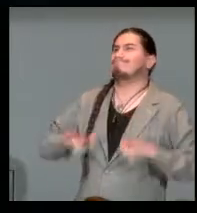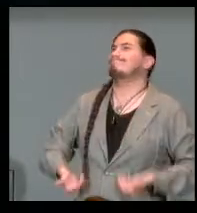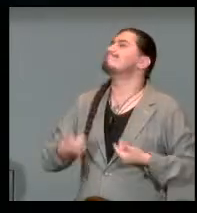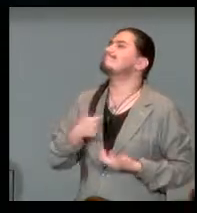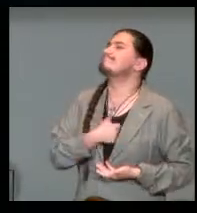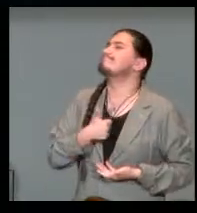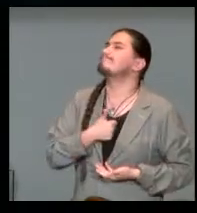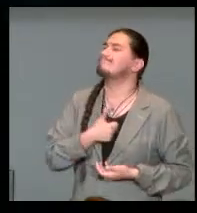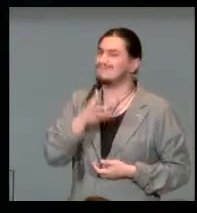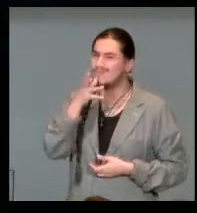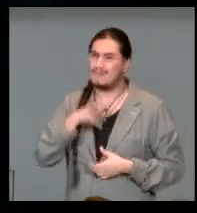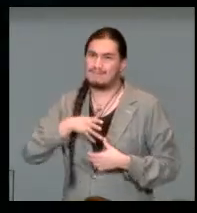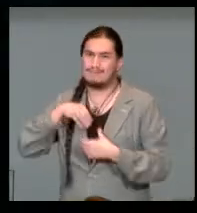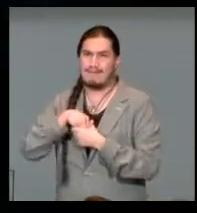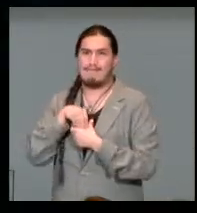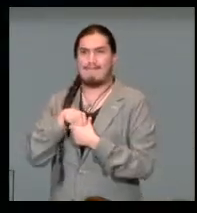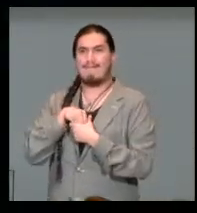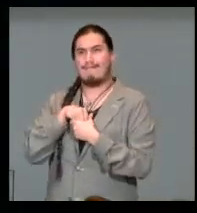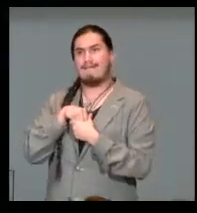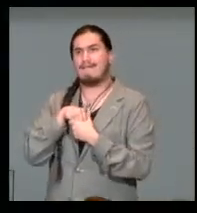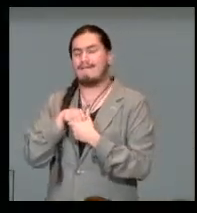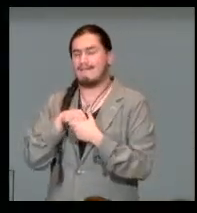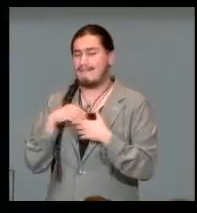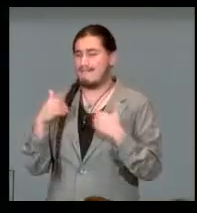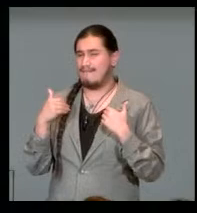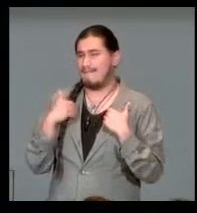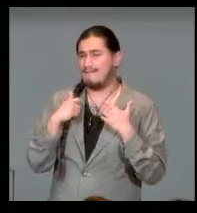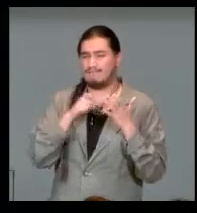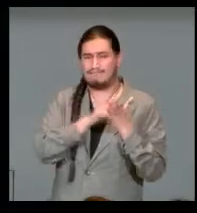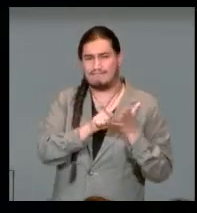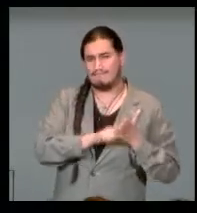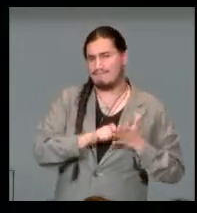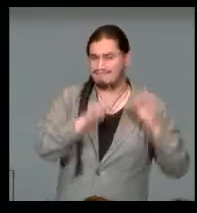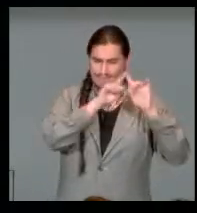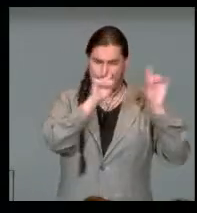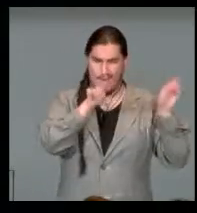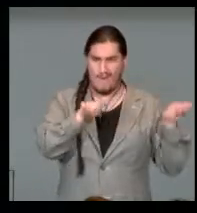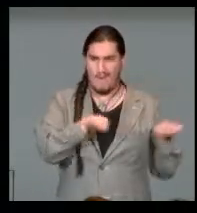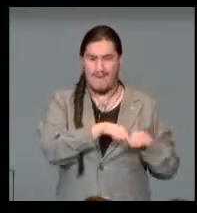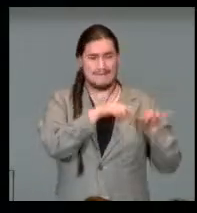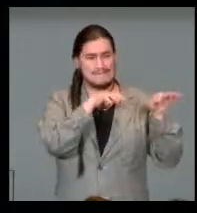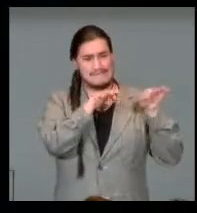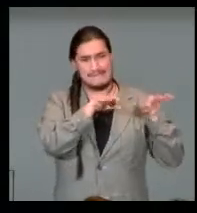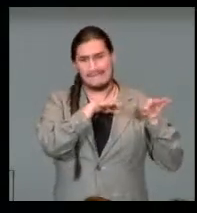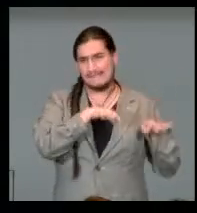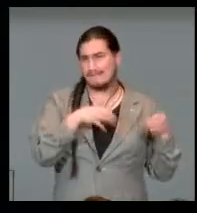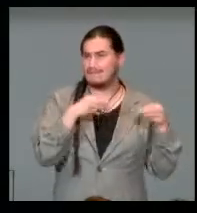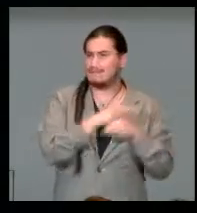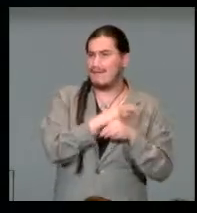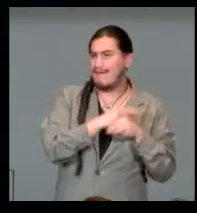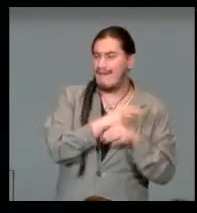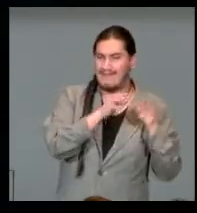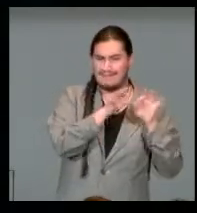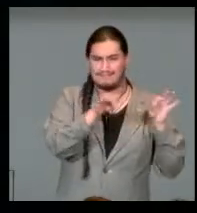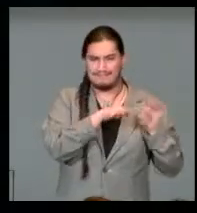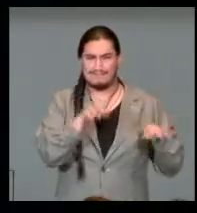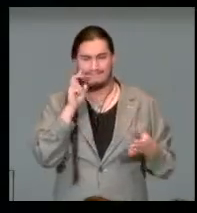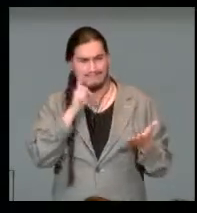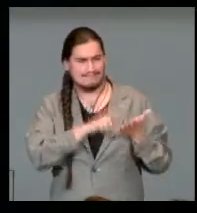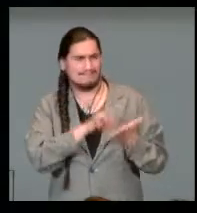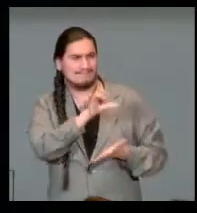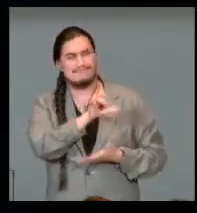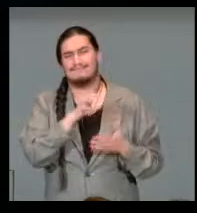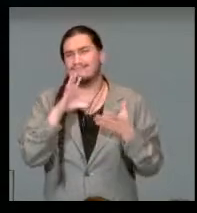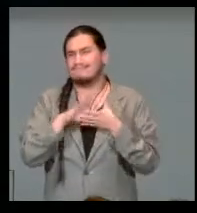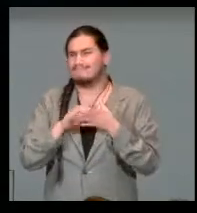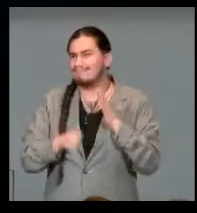woman inside of me all had chalk against blackboard, solving the math equation and the mystery of how